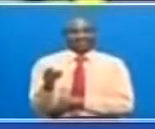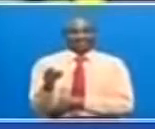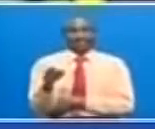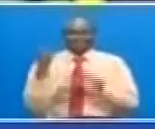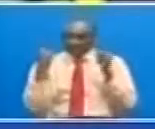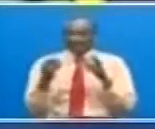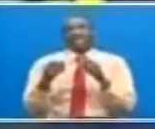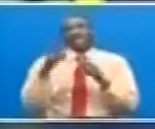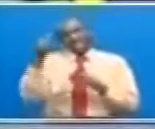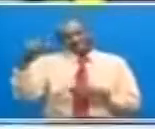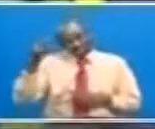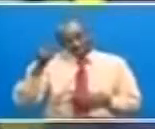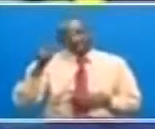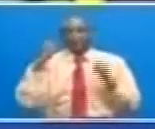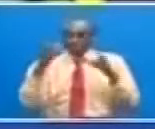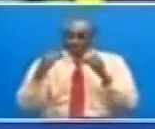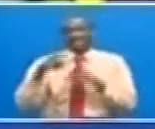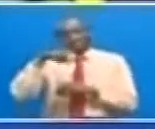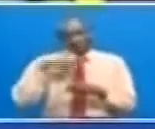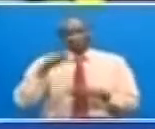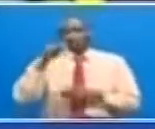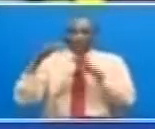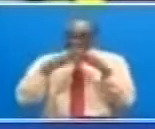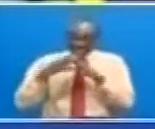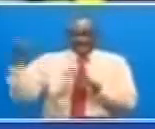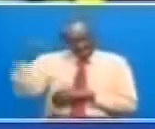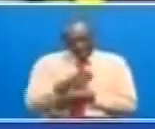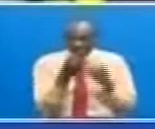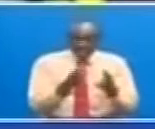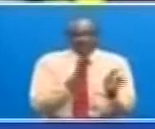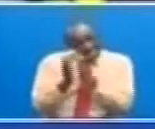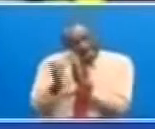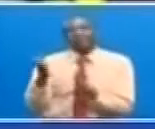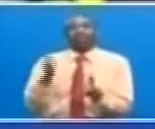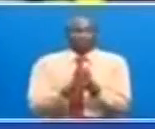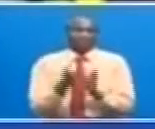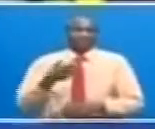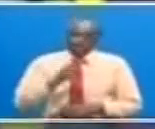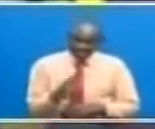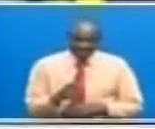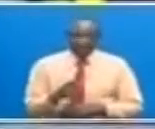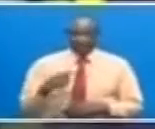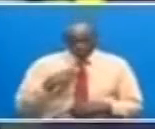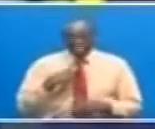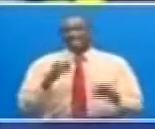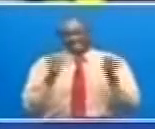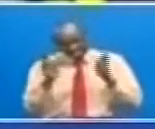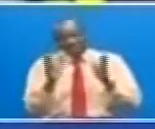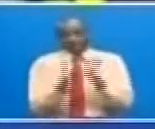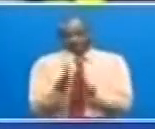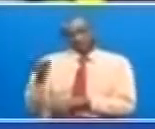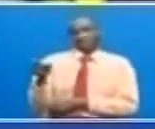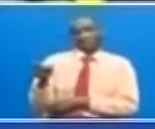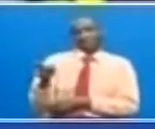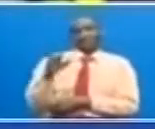Agents from the U.S. began coming in increasing number as the D-Day drew close, and we paired ourselves alongside